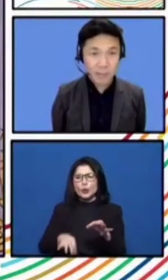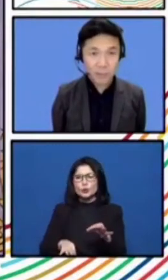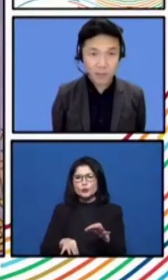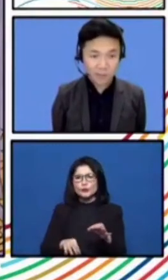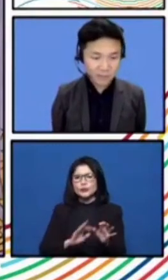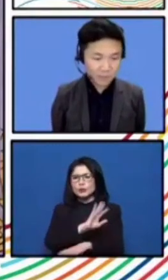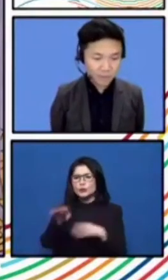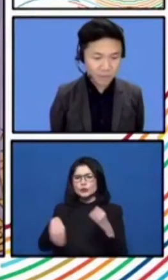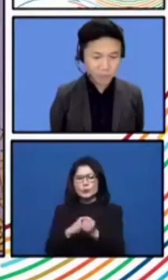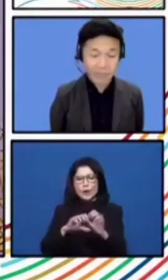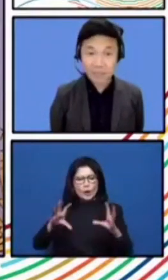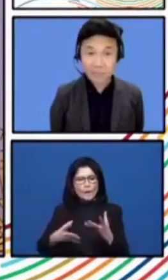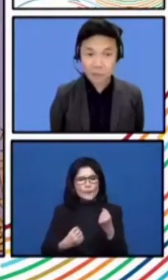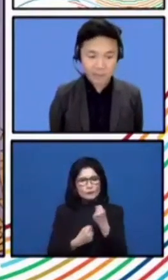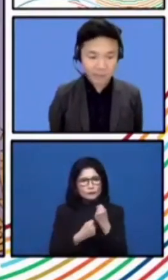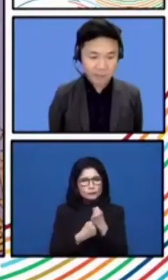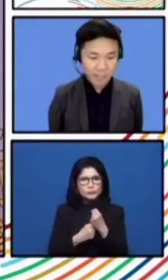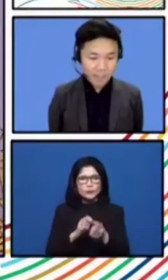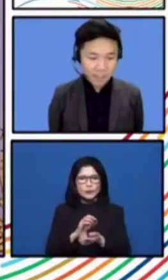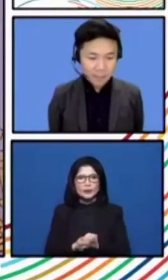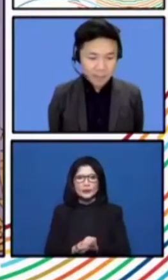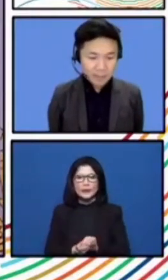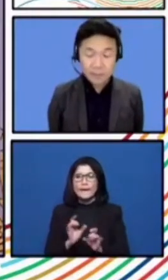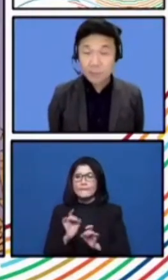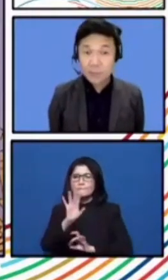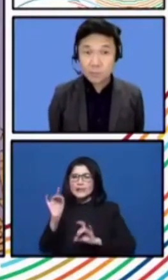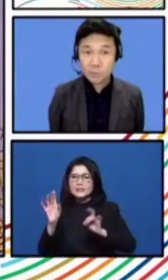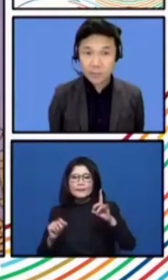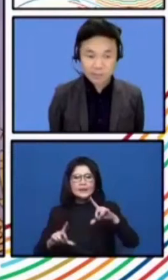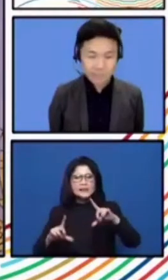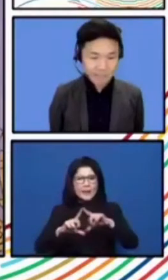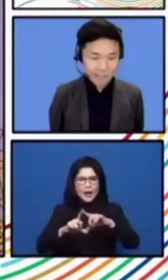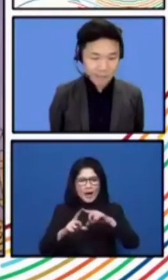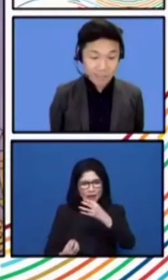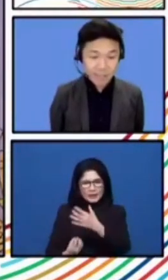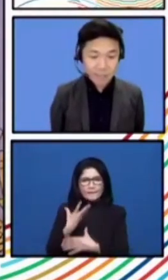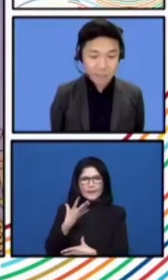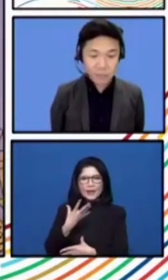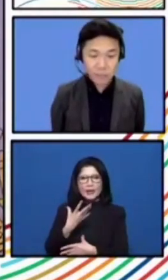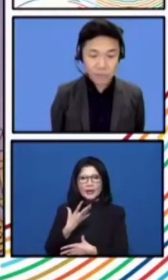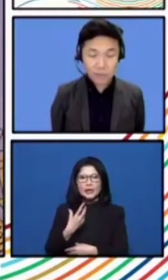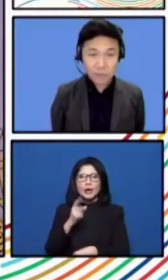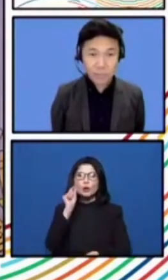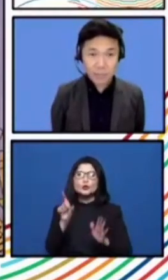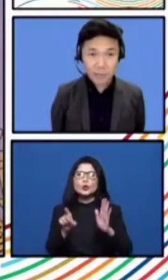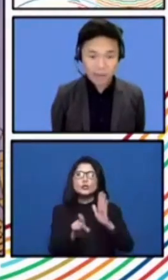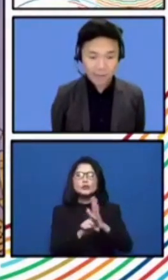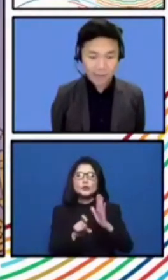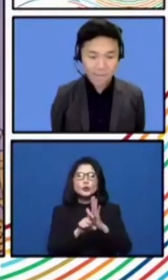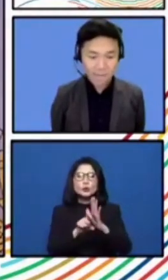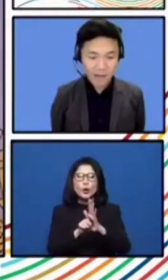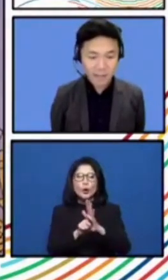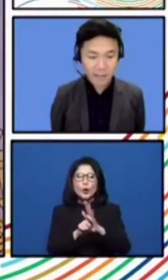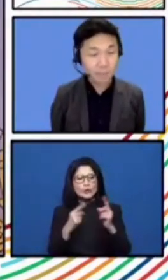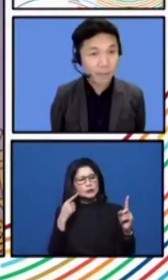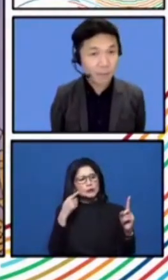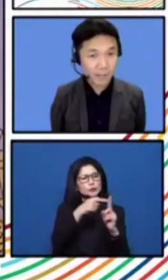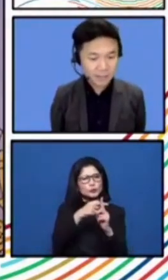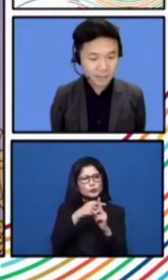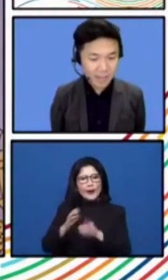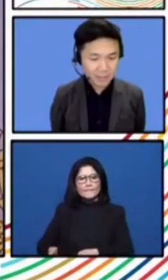as references such as sdgs the disability rights indicate indicators data and fact